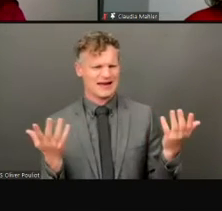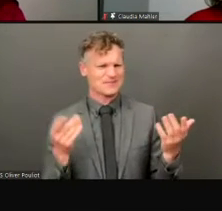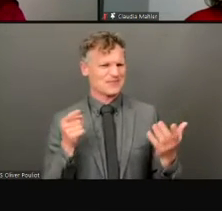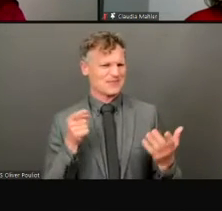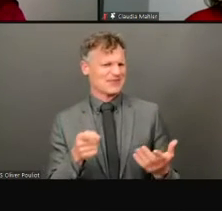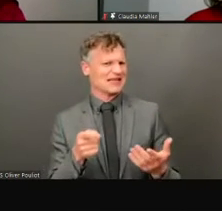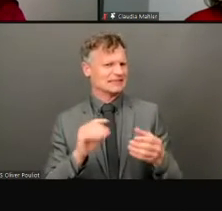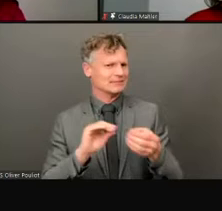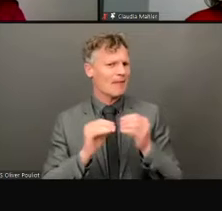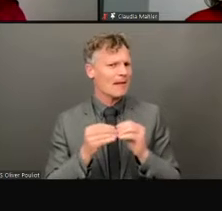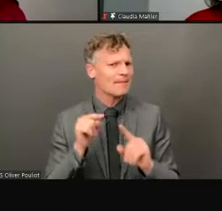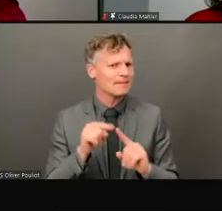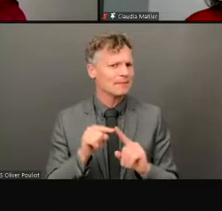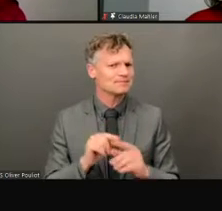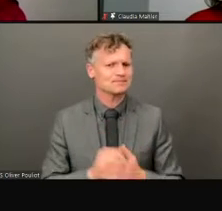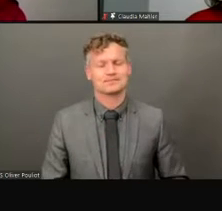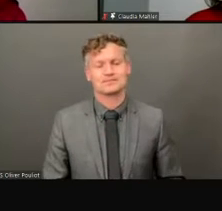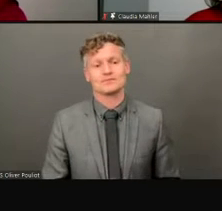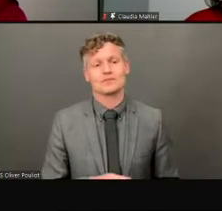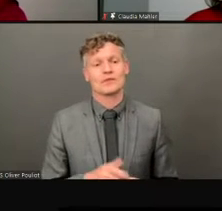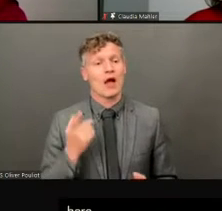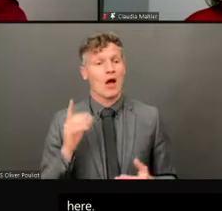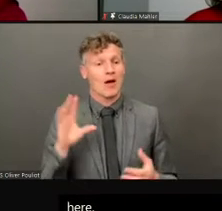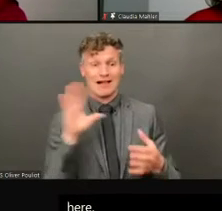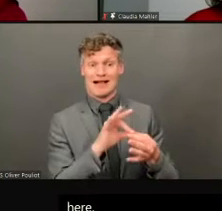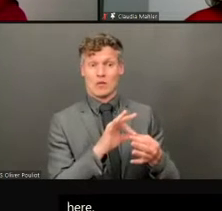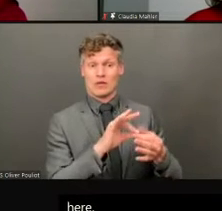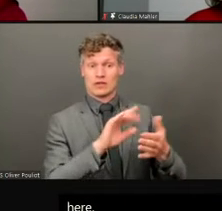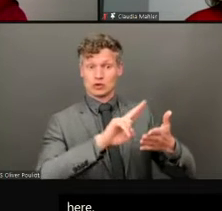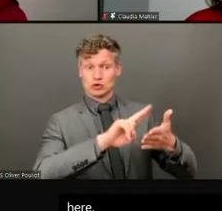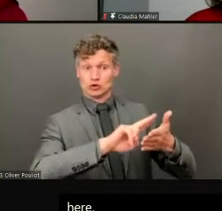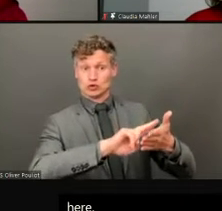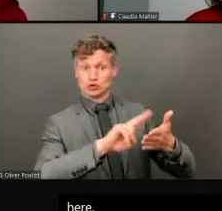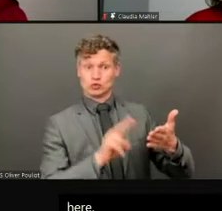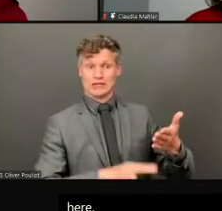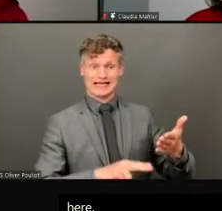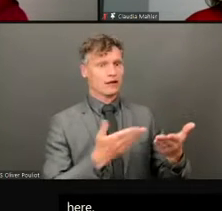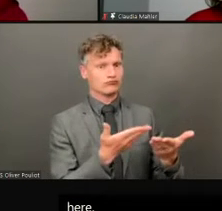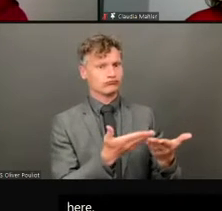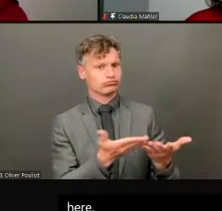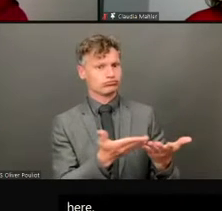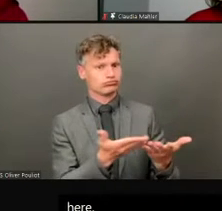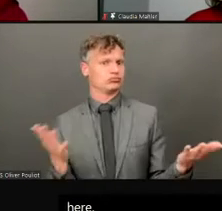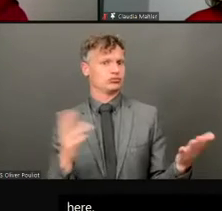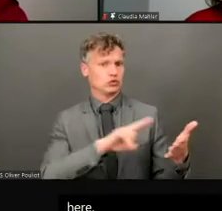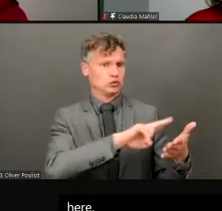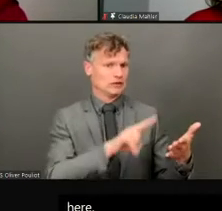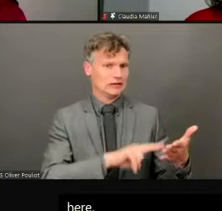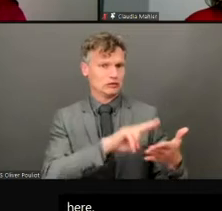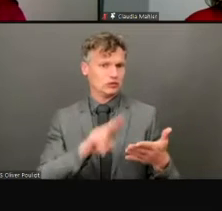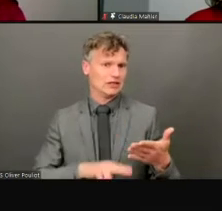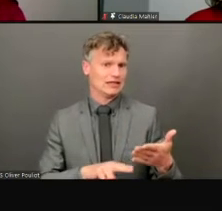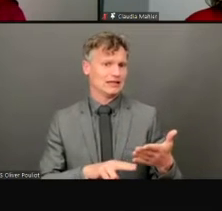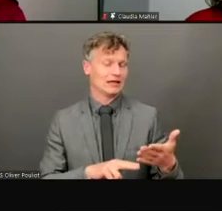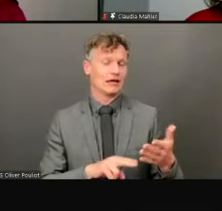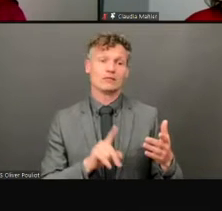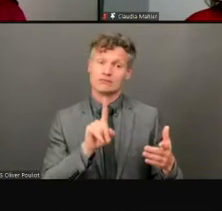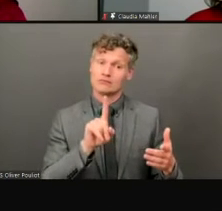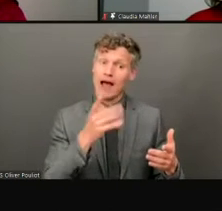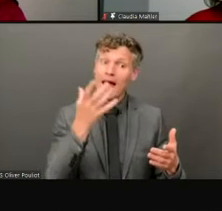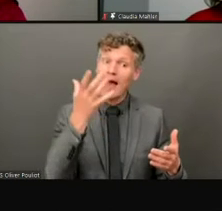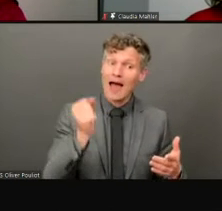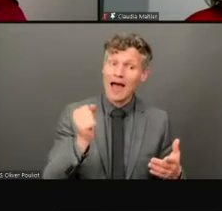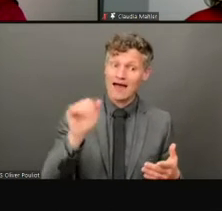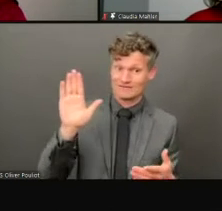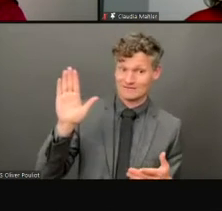a treaty provision, a global treaty provision, by the way, there are some calls for a Council of Europe thematic